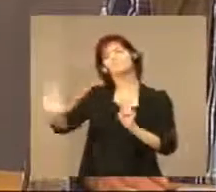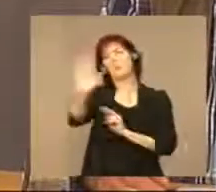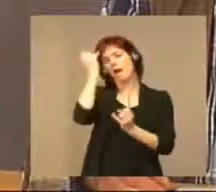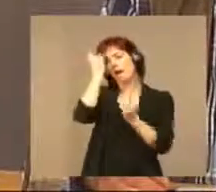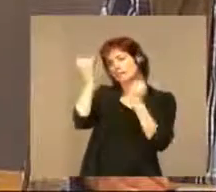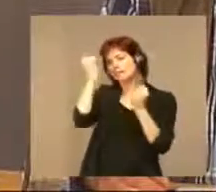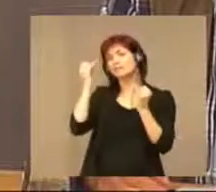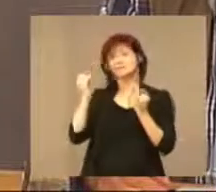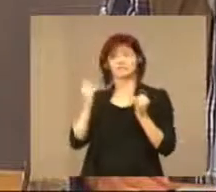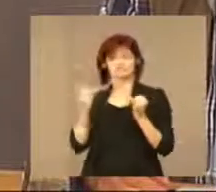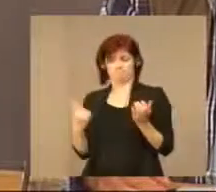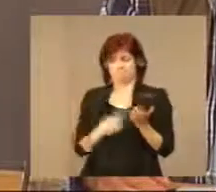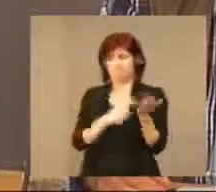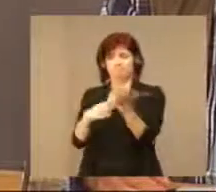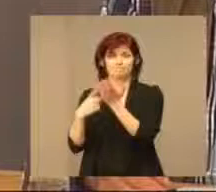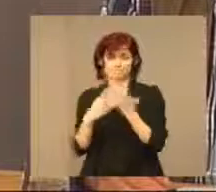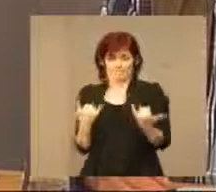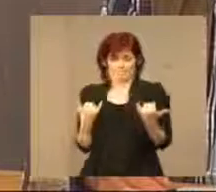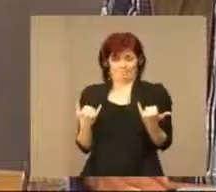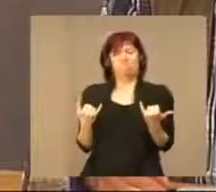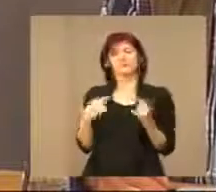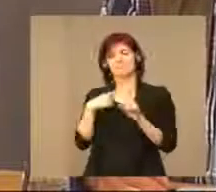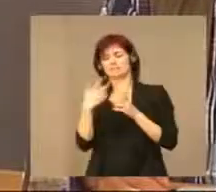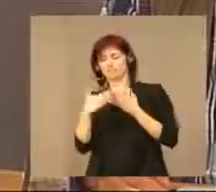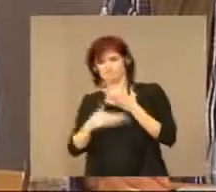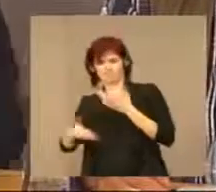today and in the months ahead. Thank you.